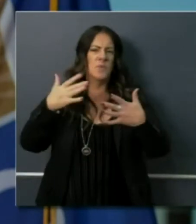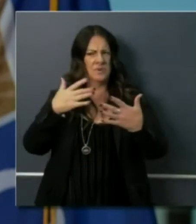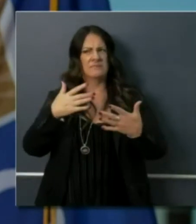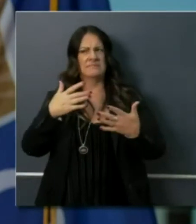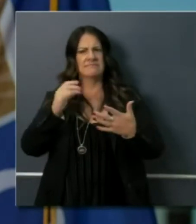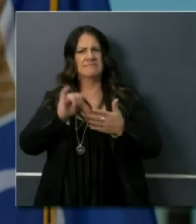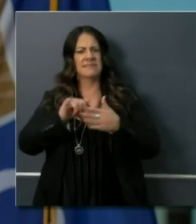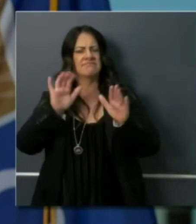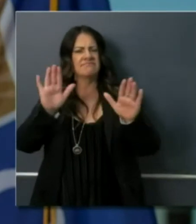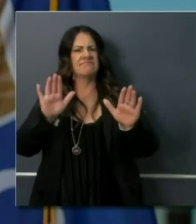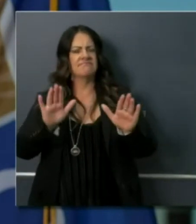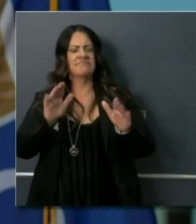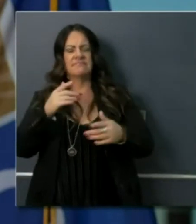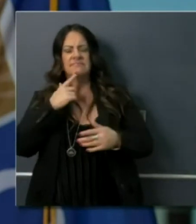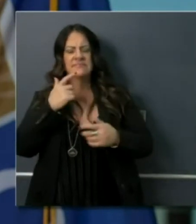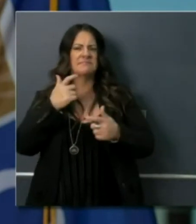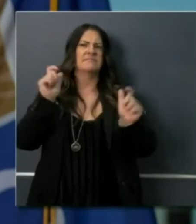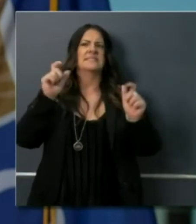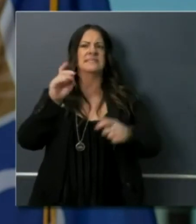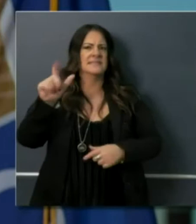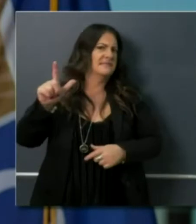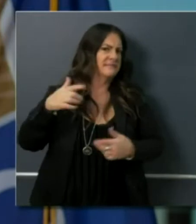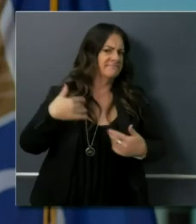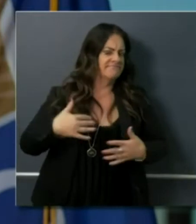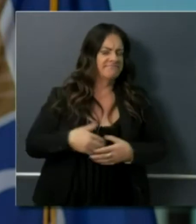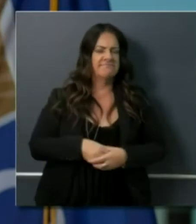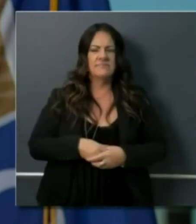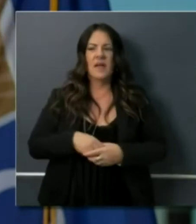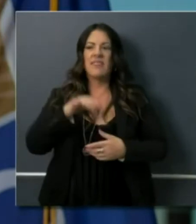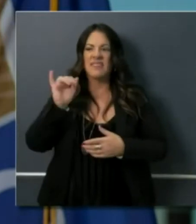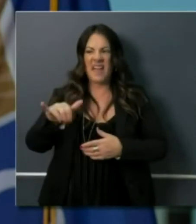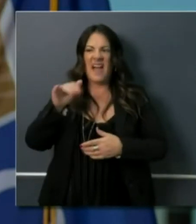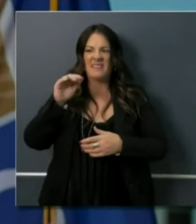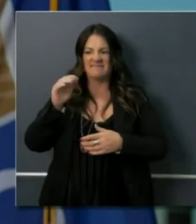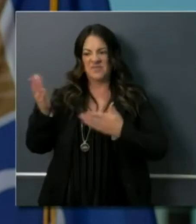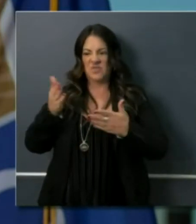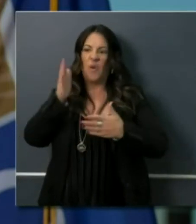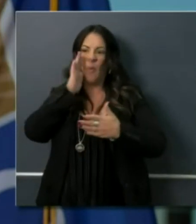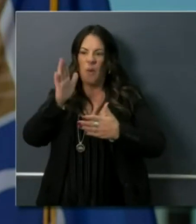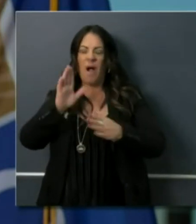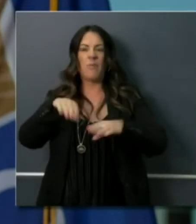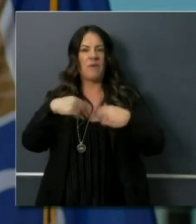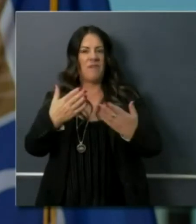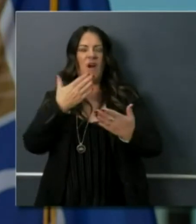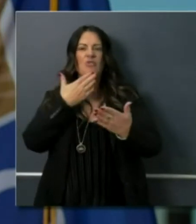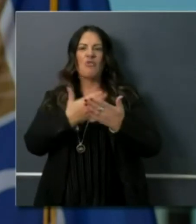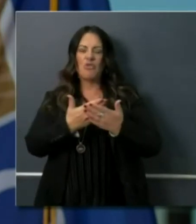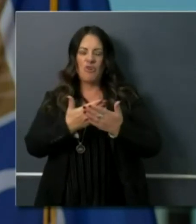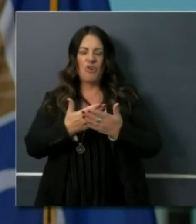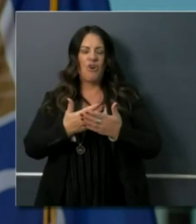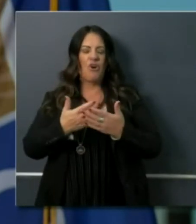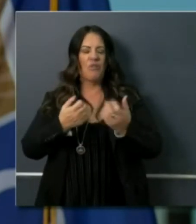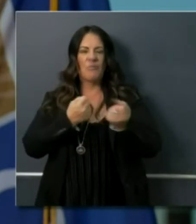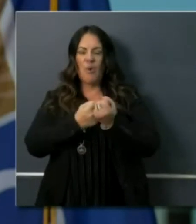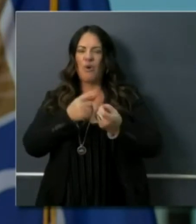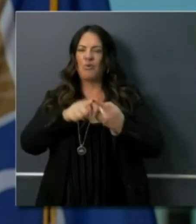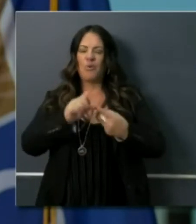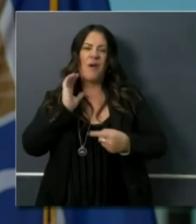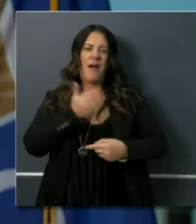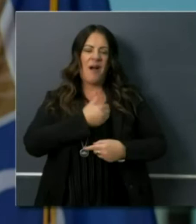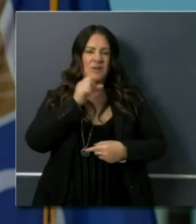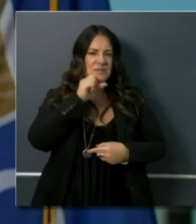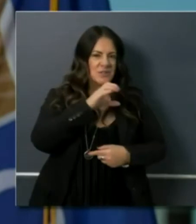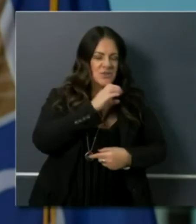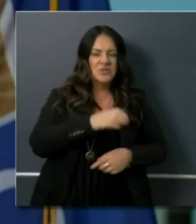deal and will have profound impact on seniors and their needs, as well as the needs of our restaurant